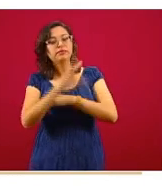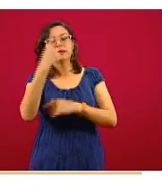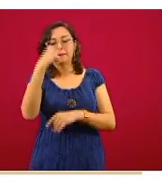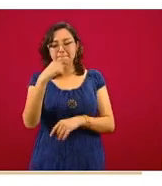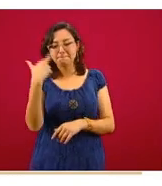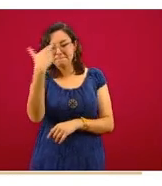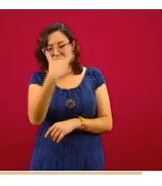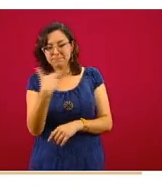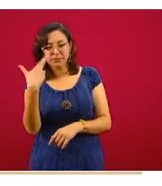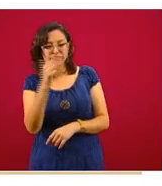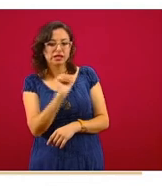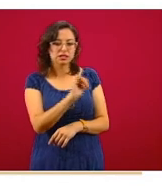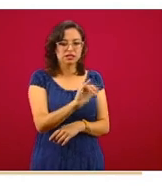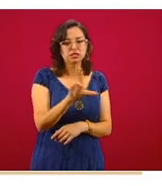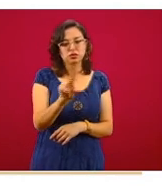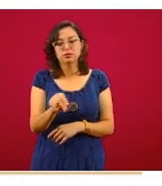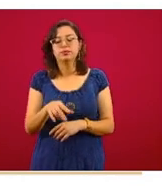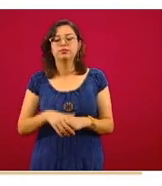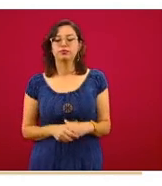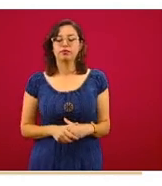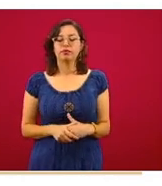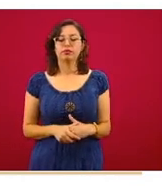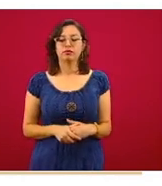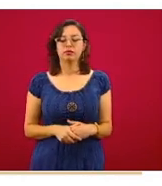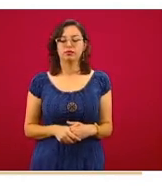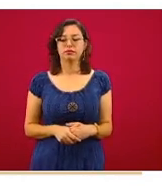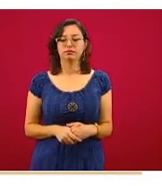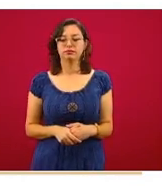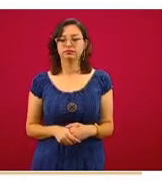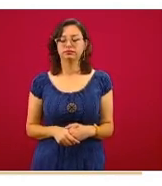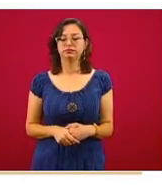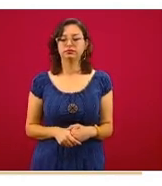and these kind of beds are